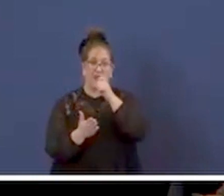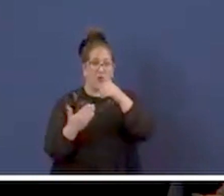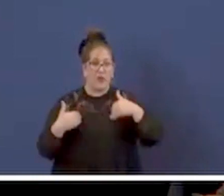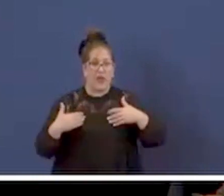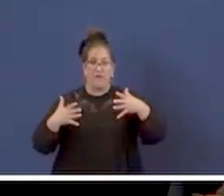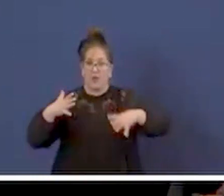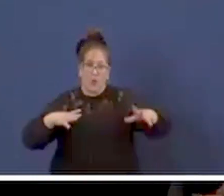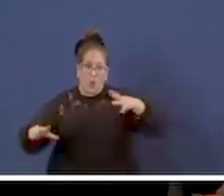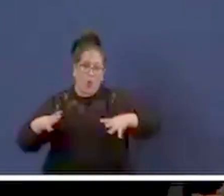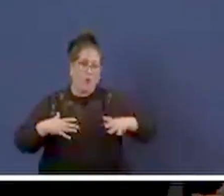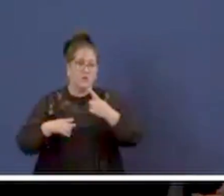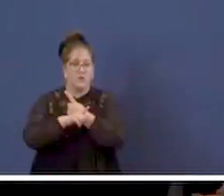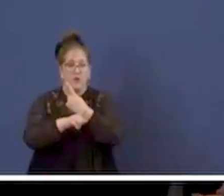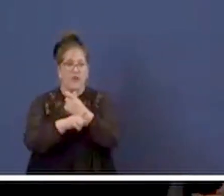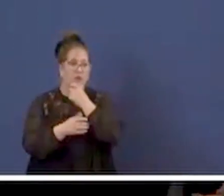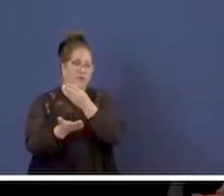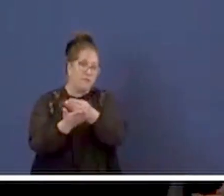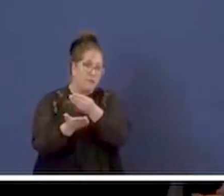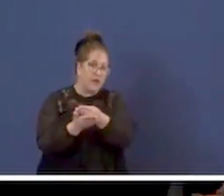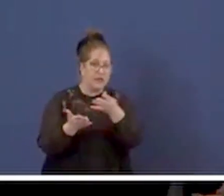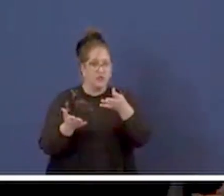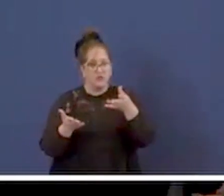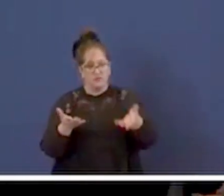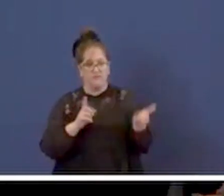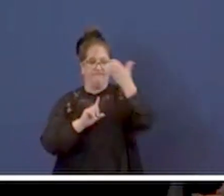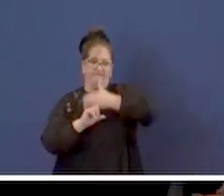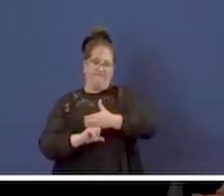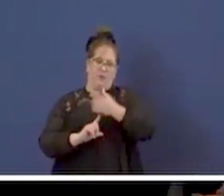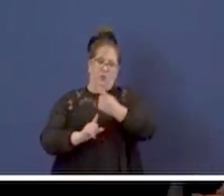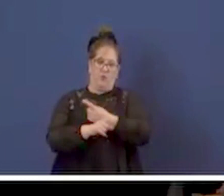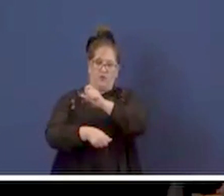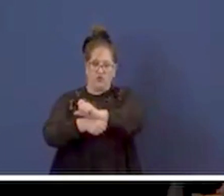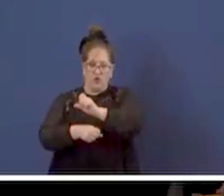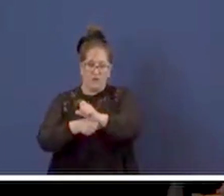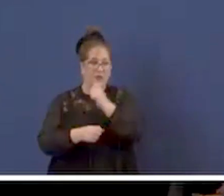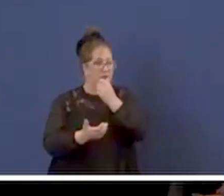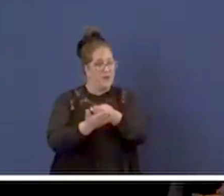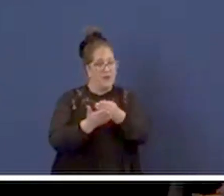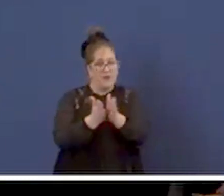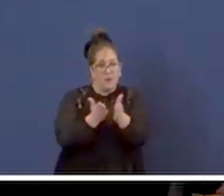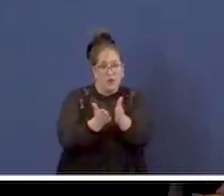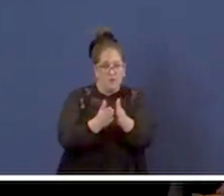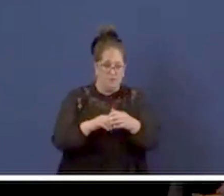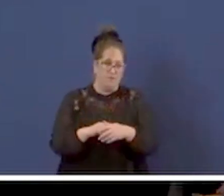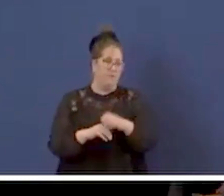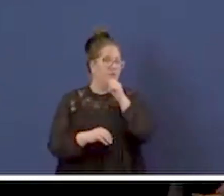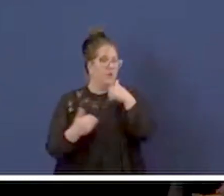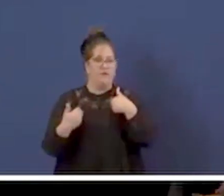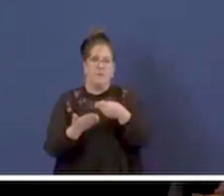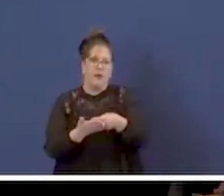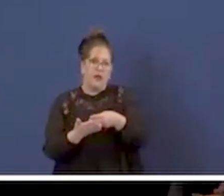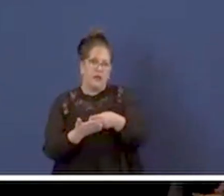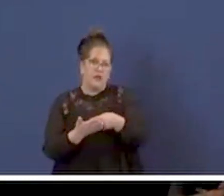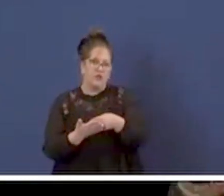have the money to buy clothing to dress appropriately for the job. They don't have money for books. They don't have money